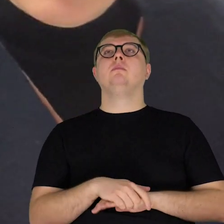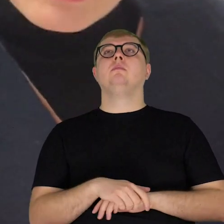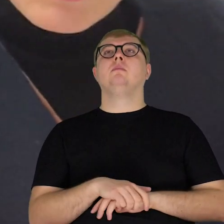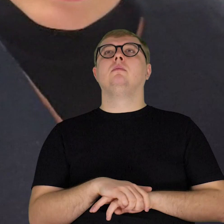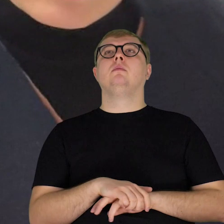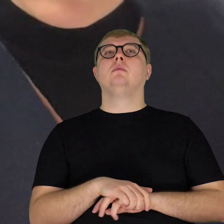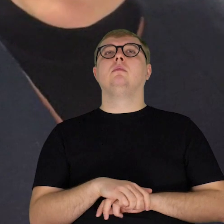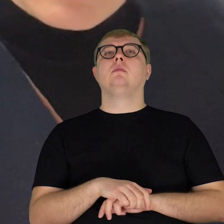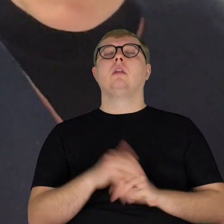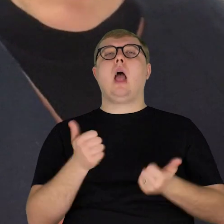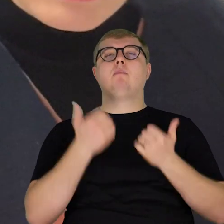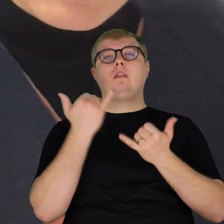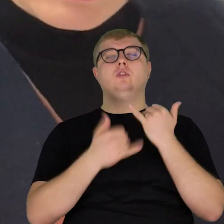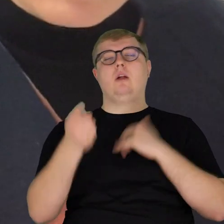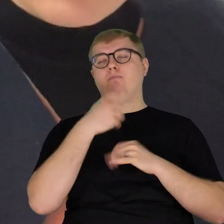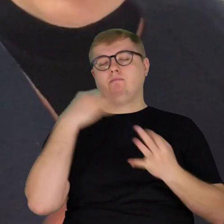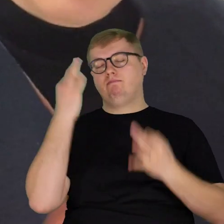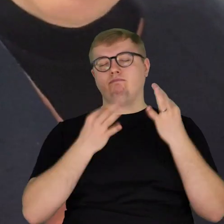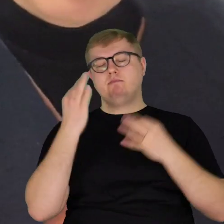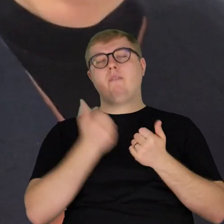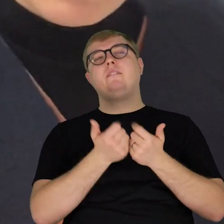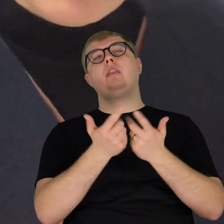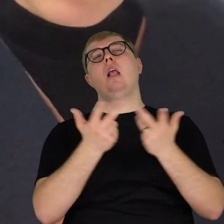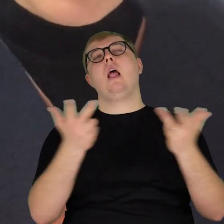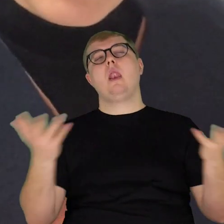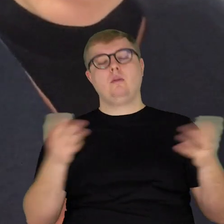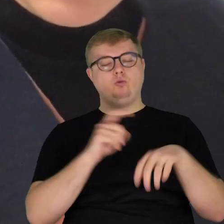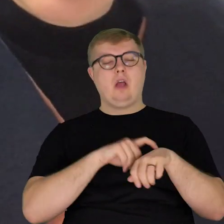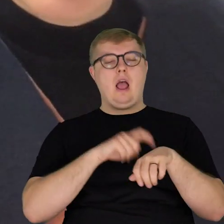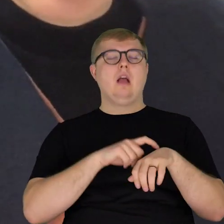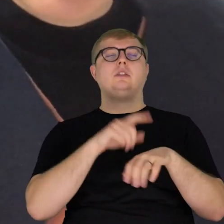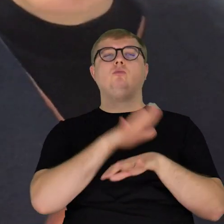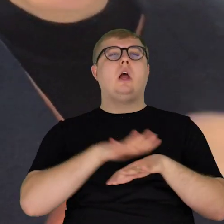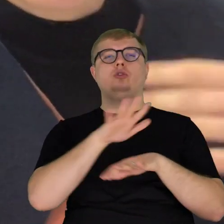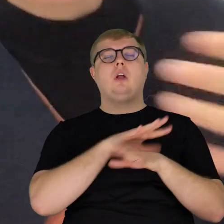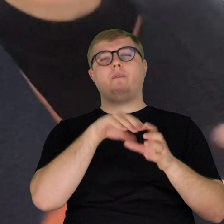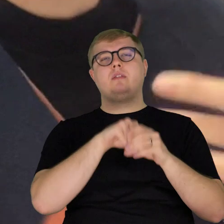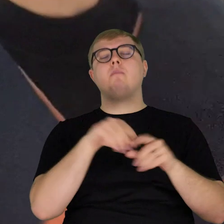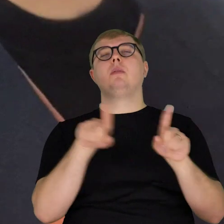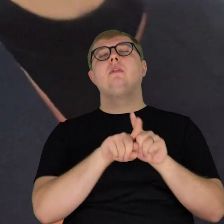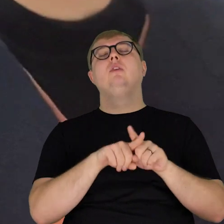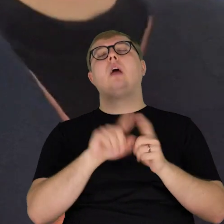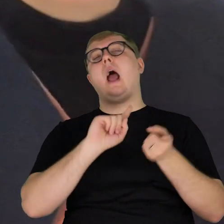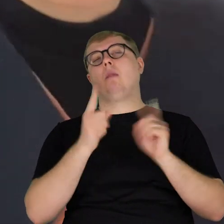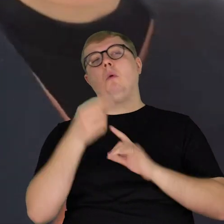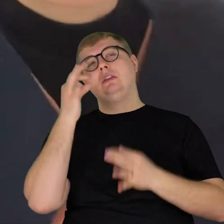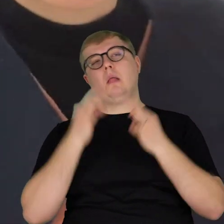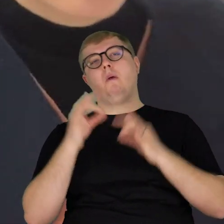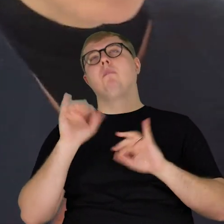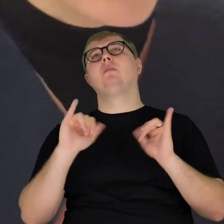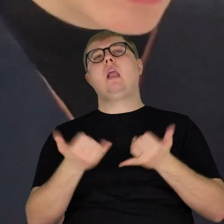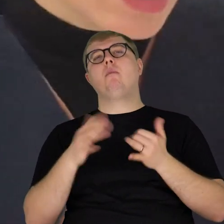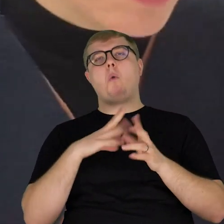reflect on the multiple temporalities or that she encounters while doing